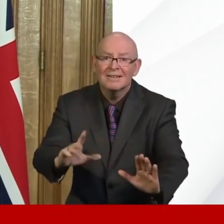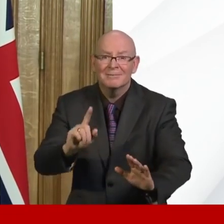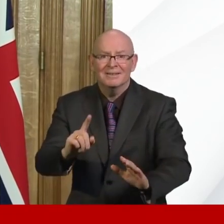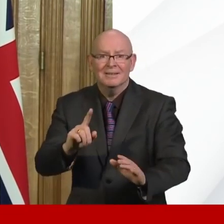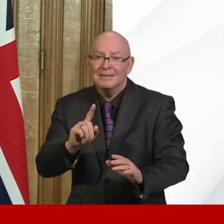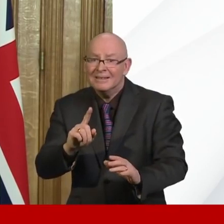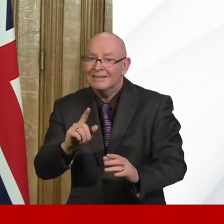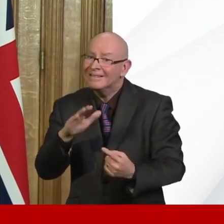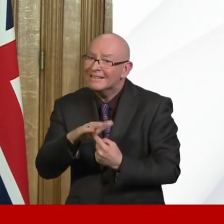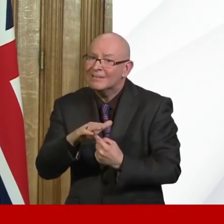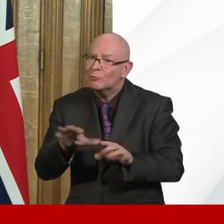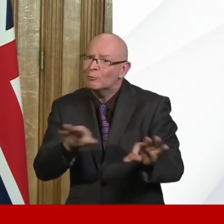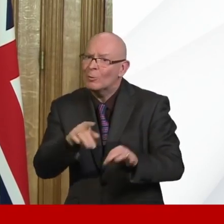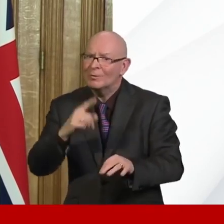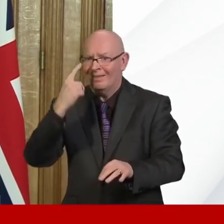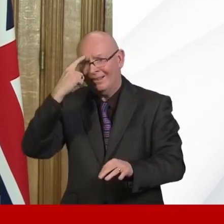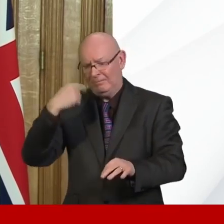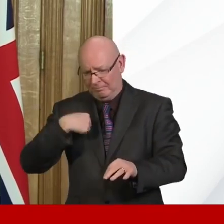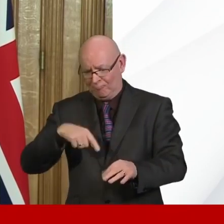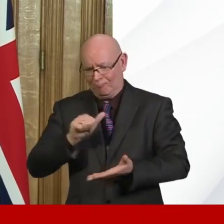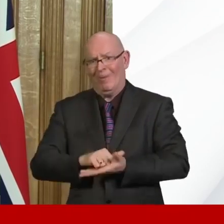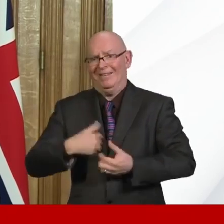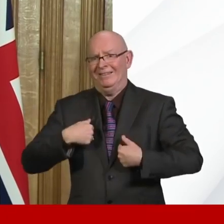advice, which is good advice, then the better we